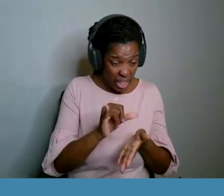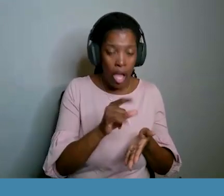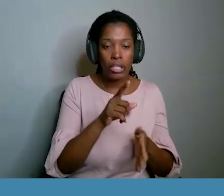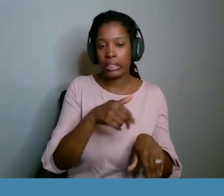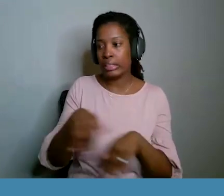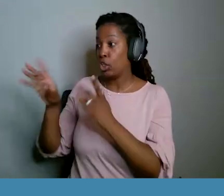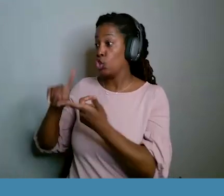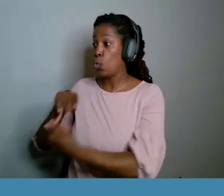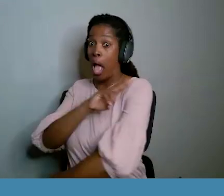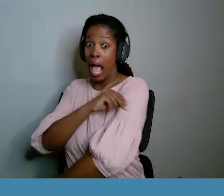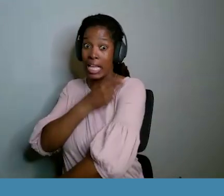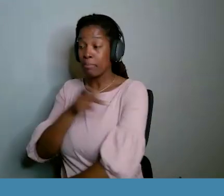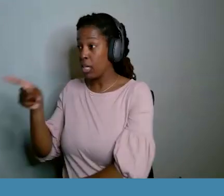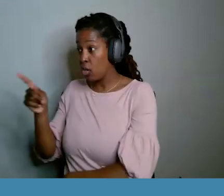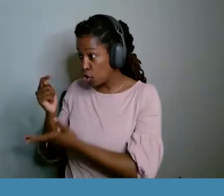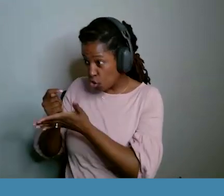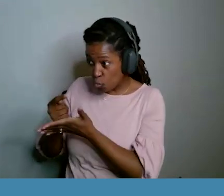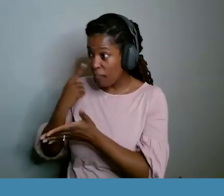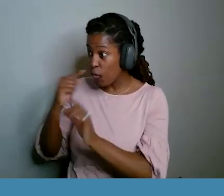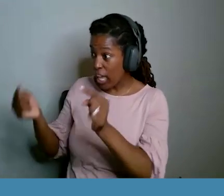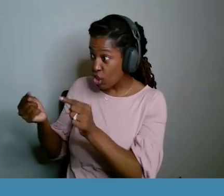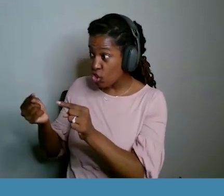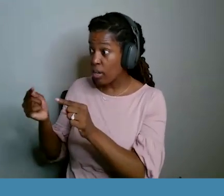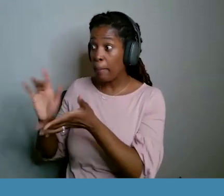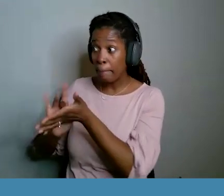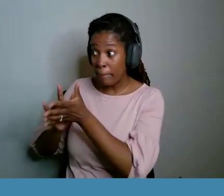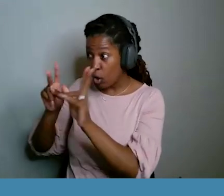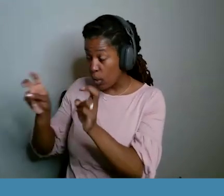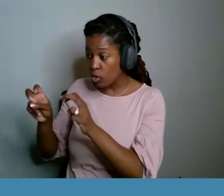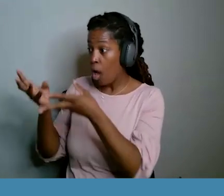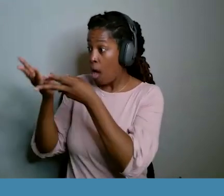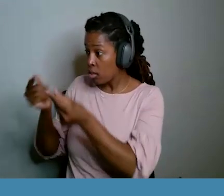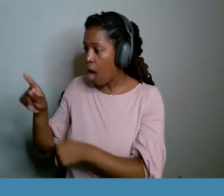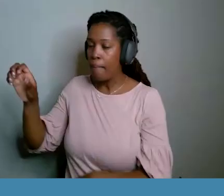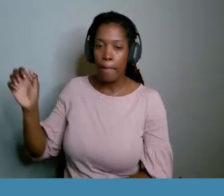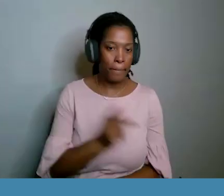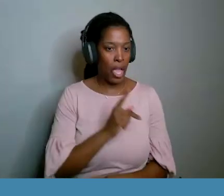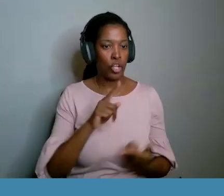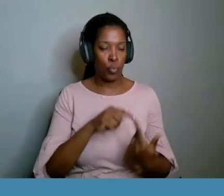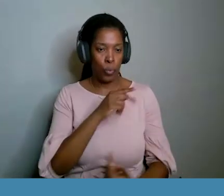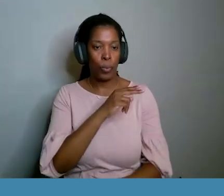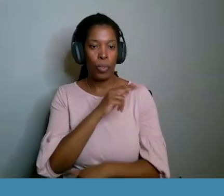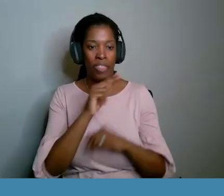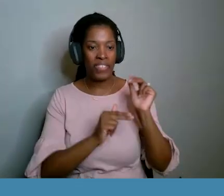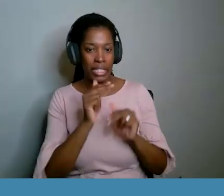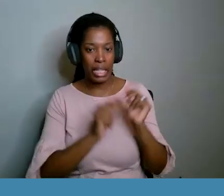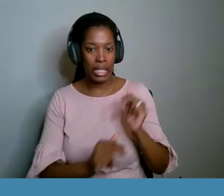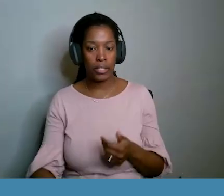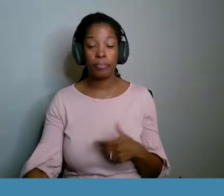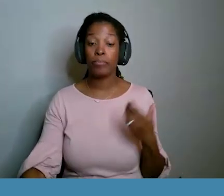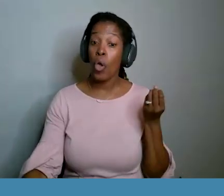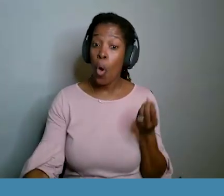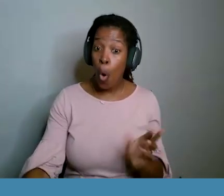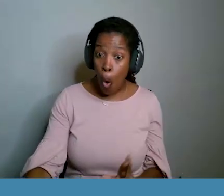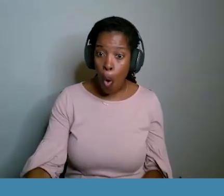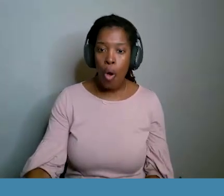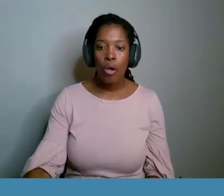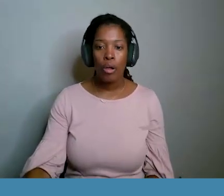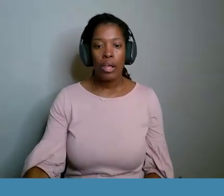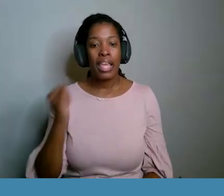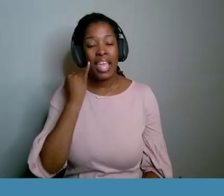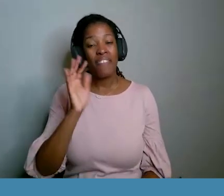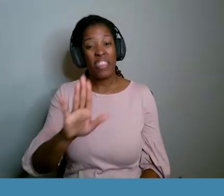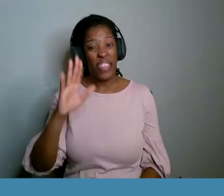would return to the facility once the medical issue is resolved. Or, for example, their mental health is just at a